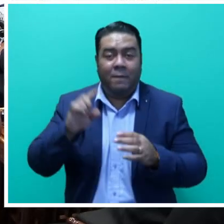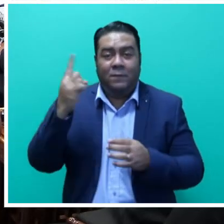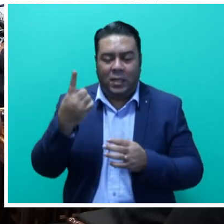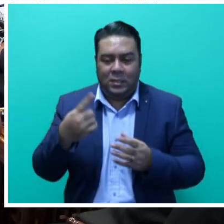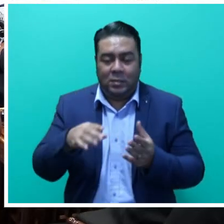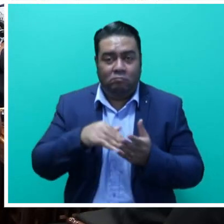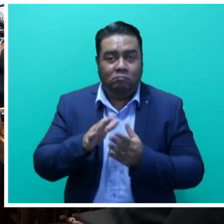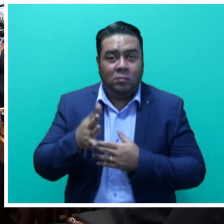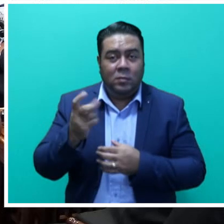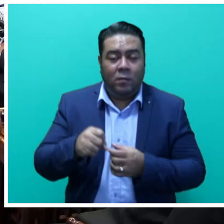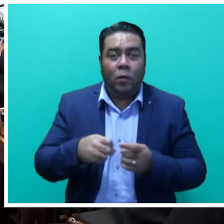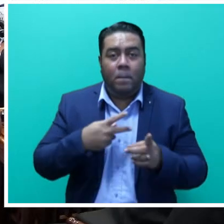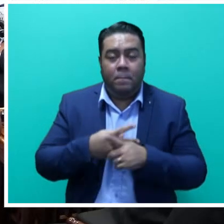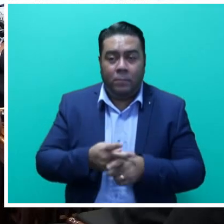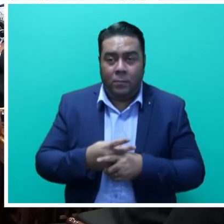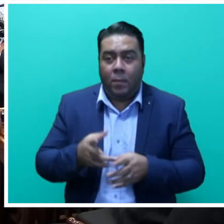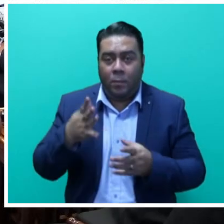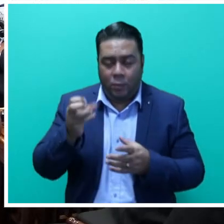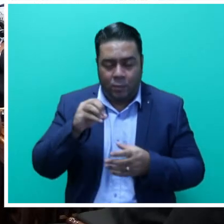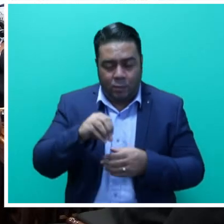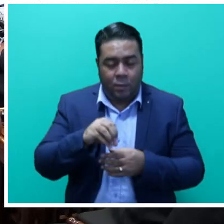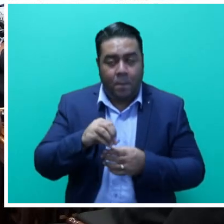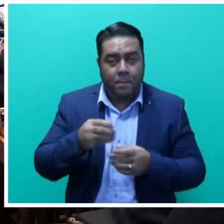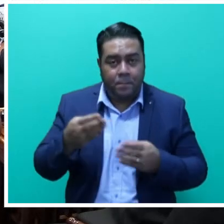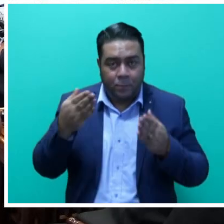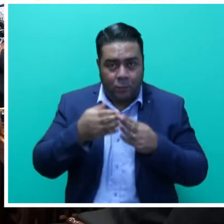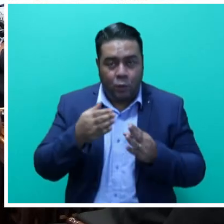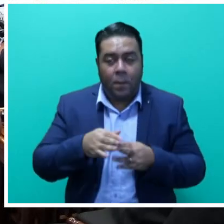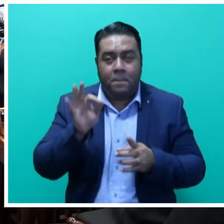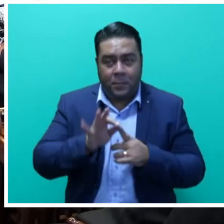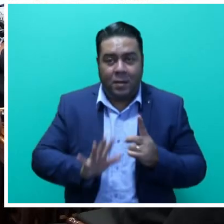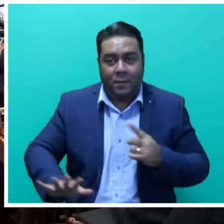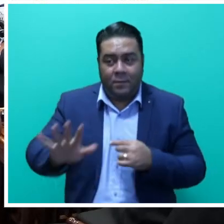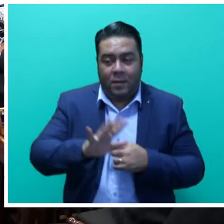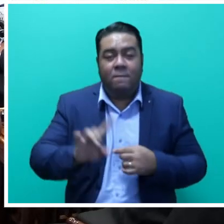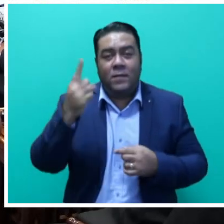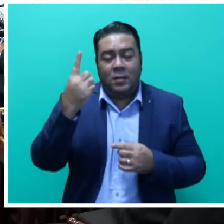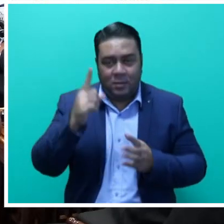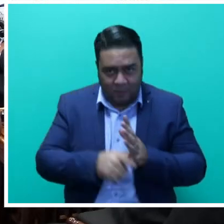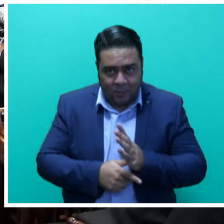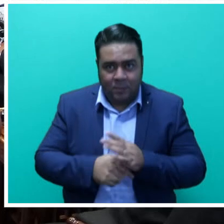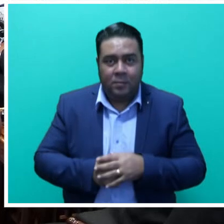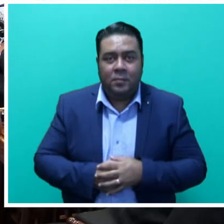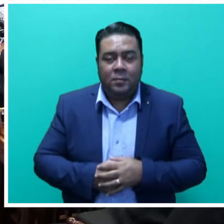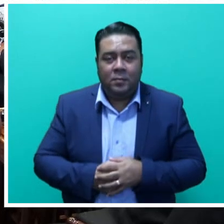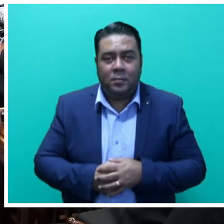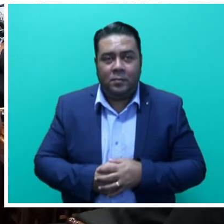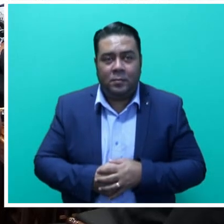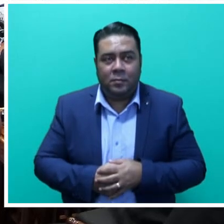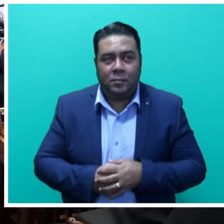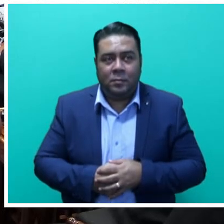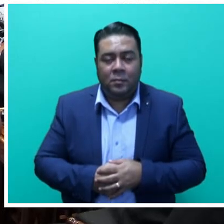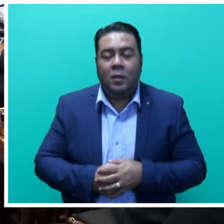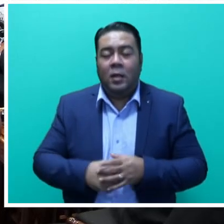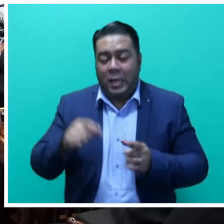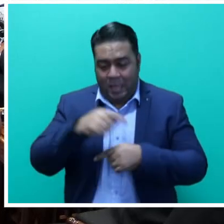multi-phase programmatic approach for the Pacific and the first ever for tourism. So here we